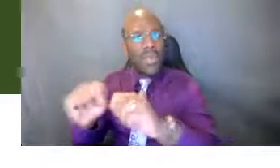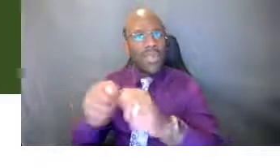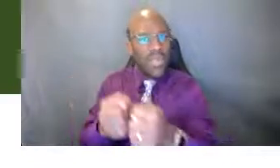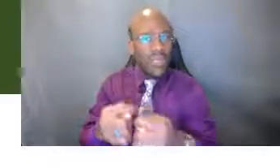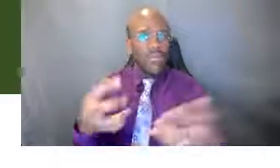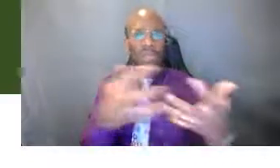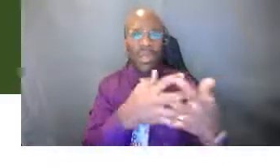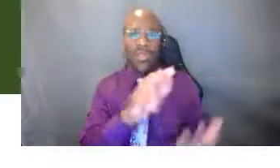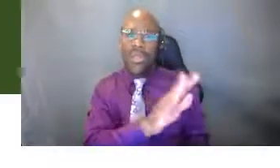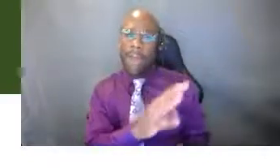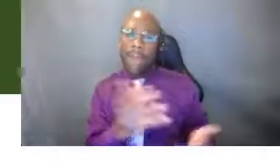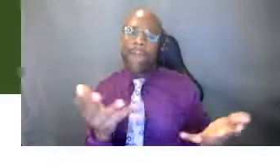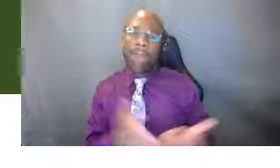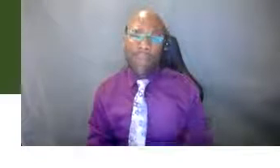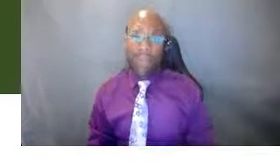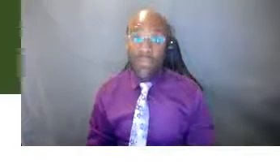Well,